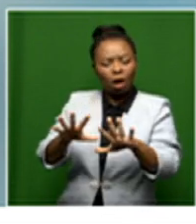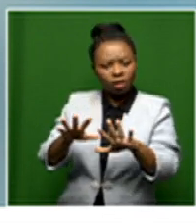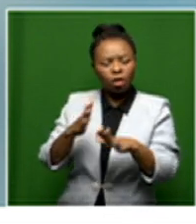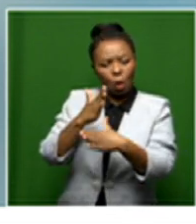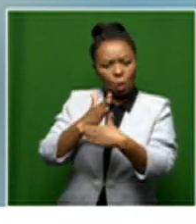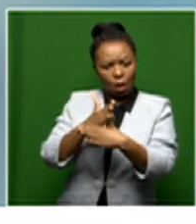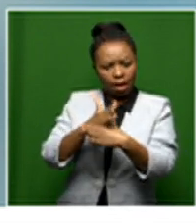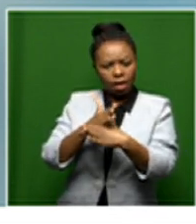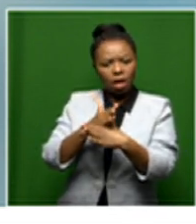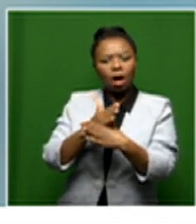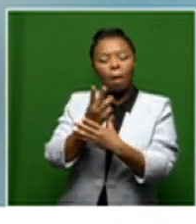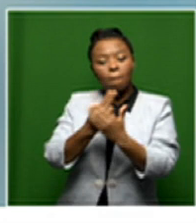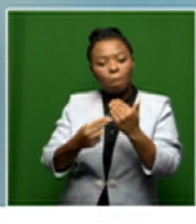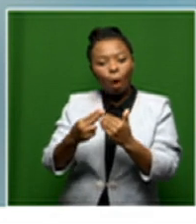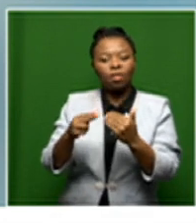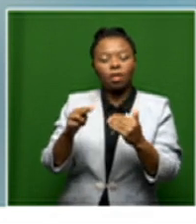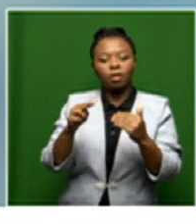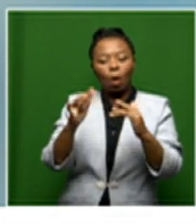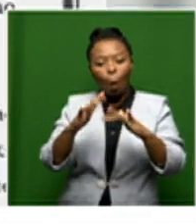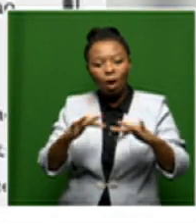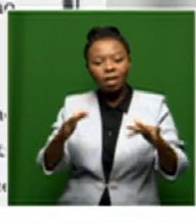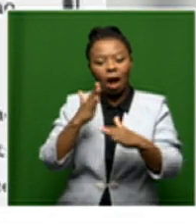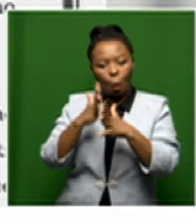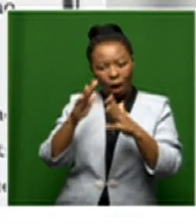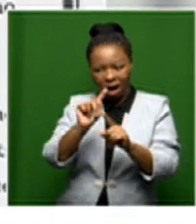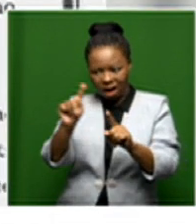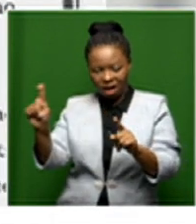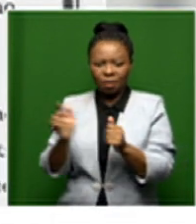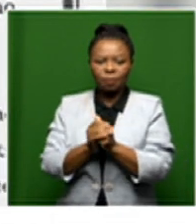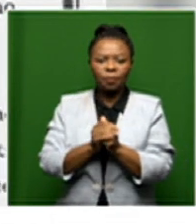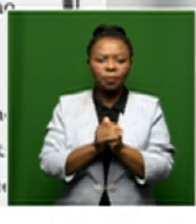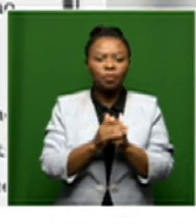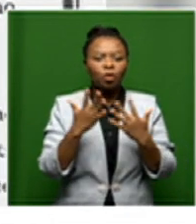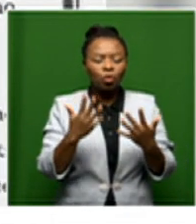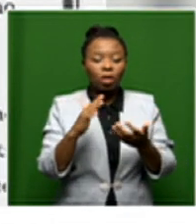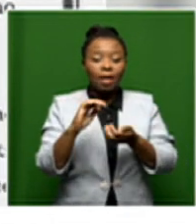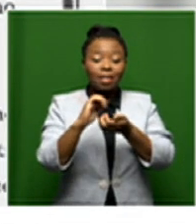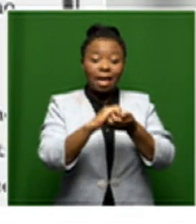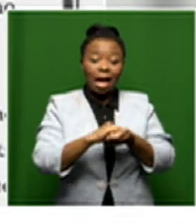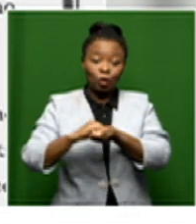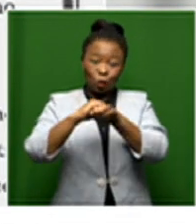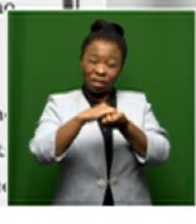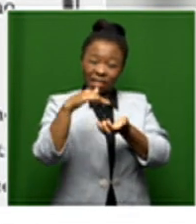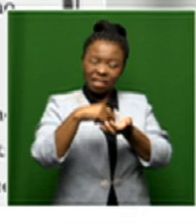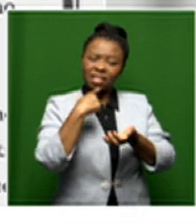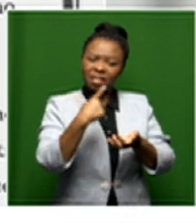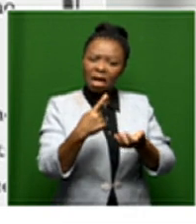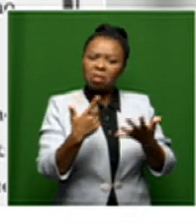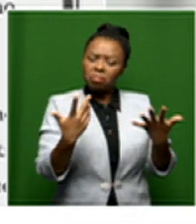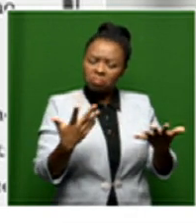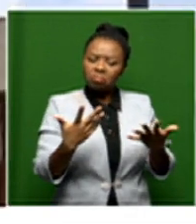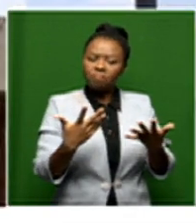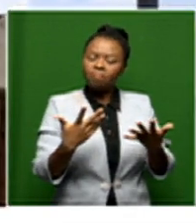both water and sewage treatment works. The Ratepayers Association says although they welcome